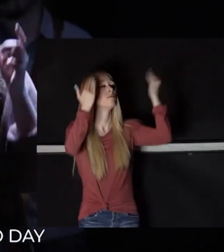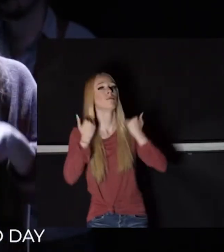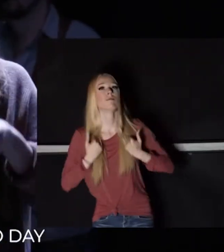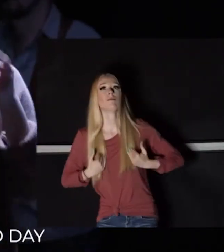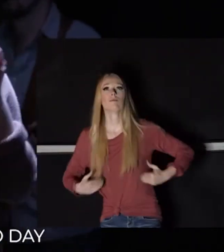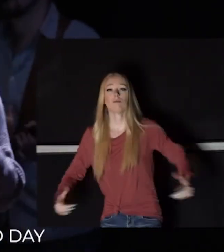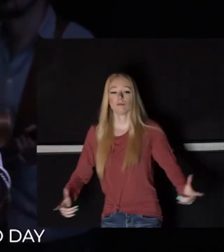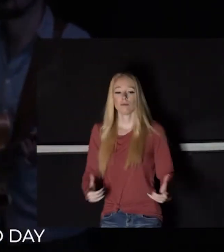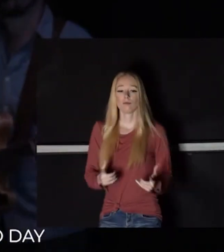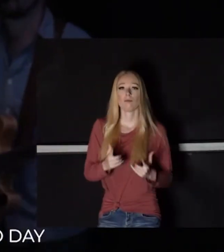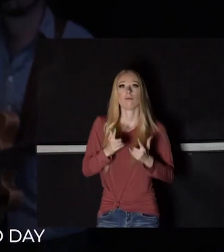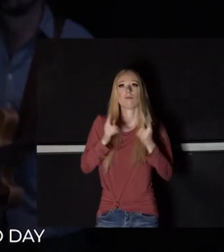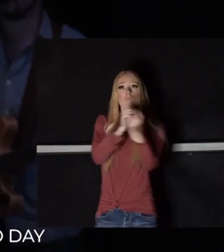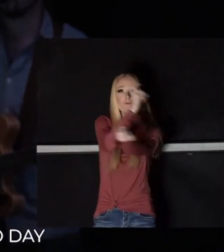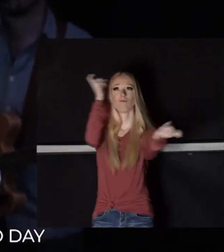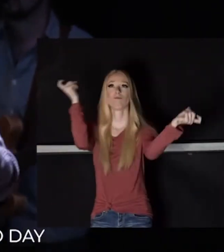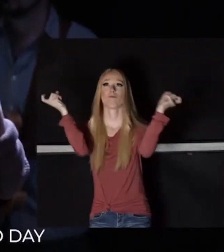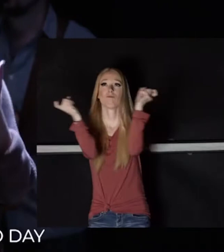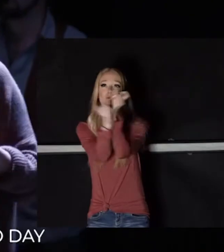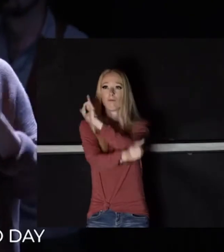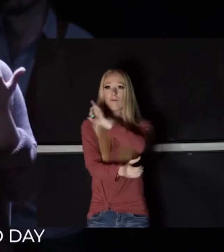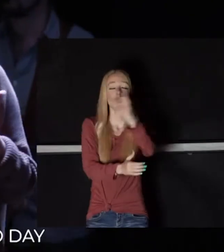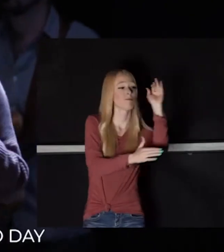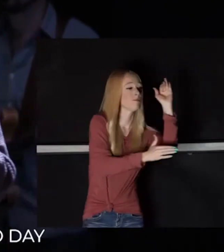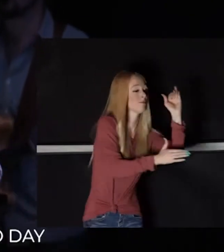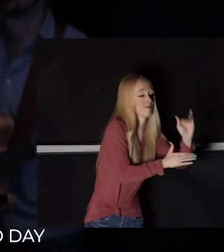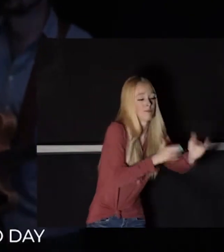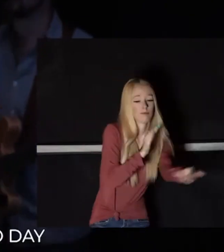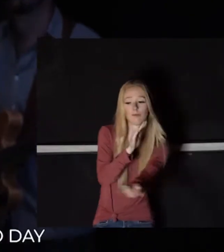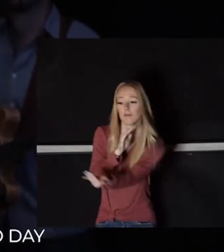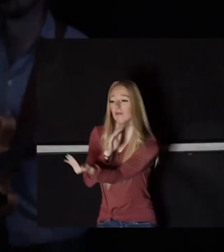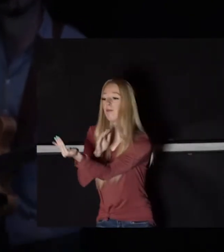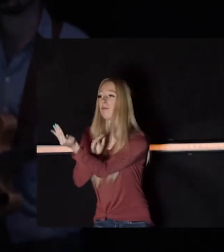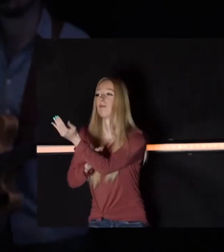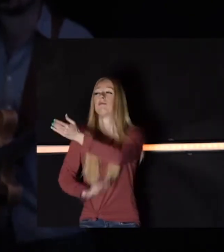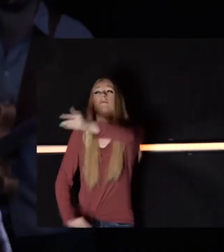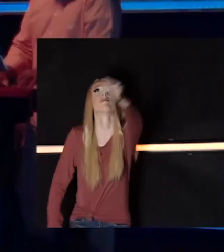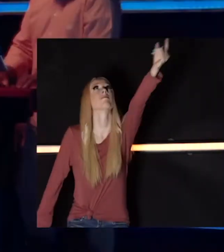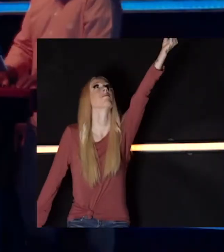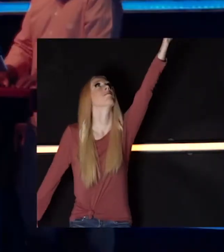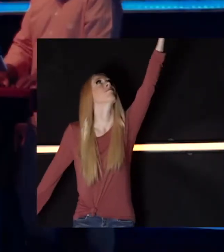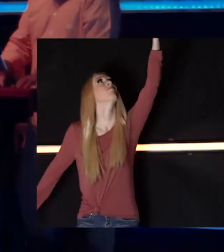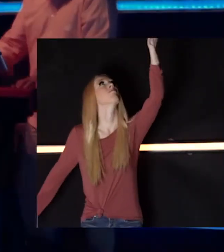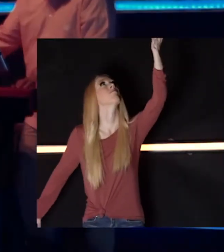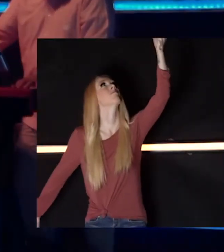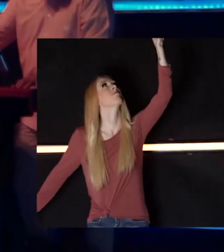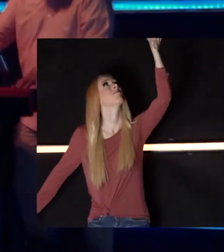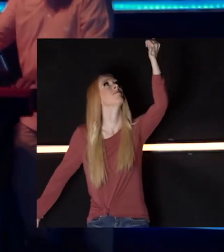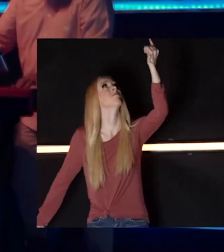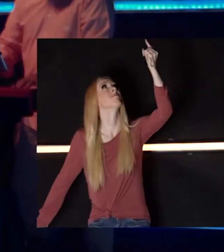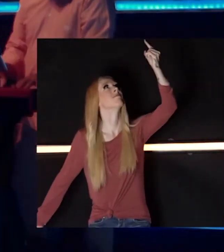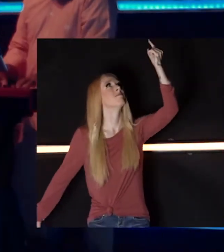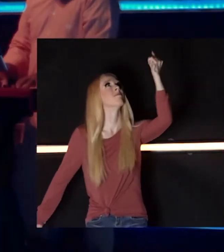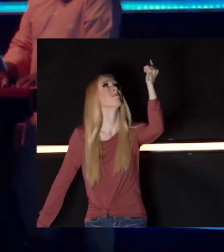name, and my night was turned to day, 'cause you came.